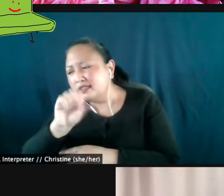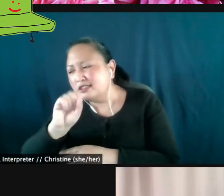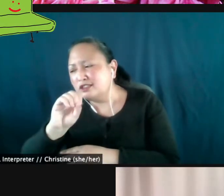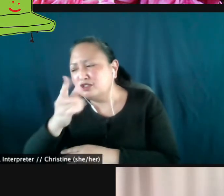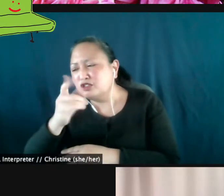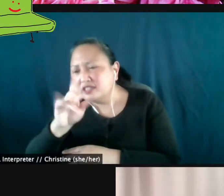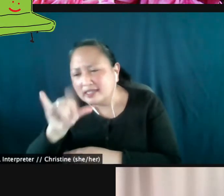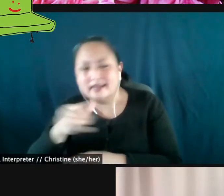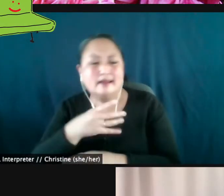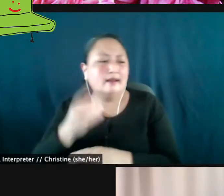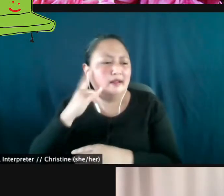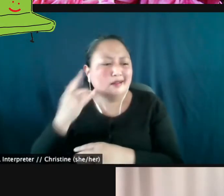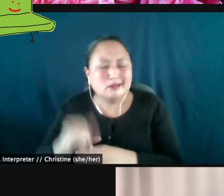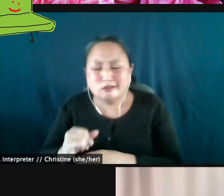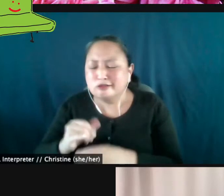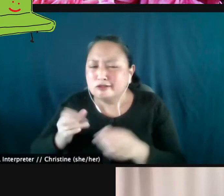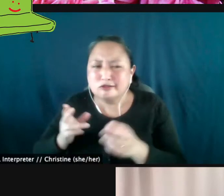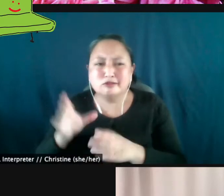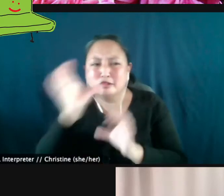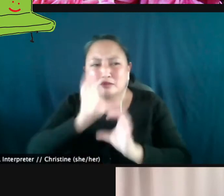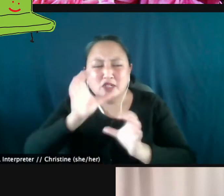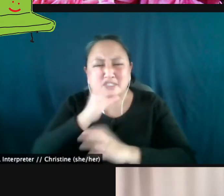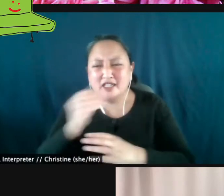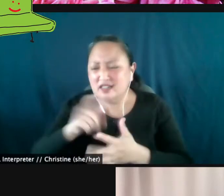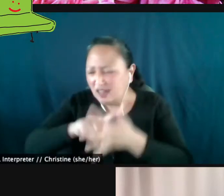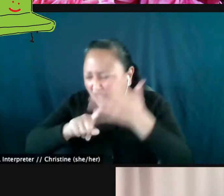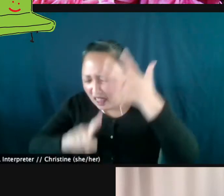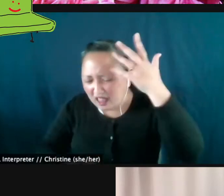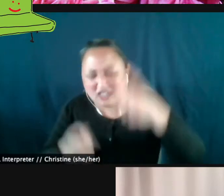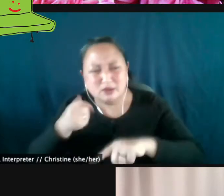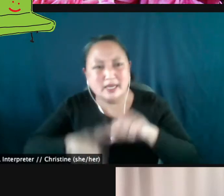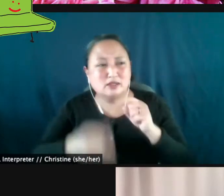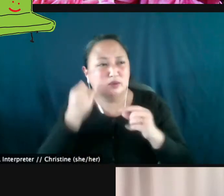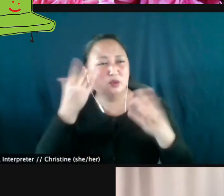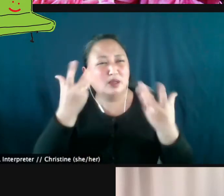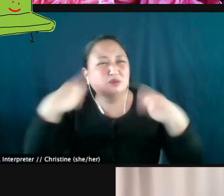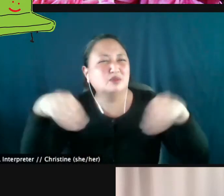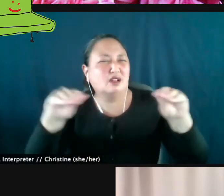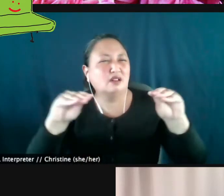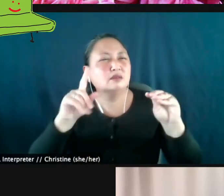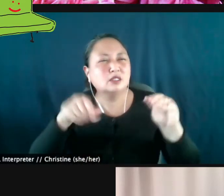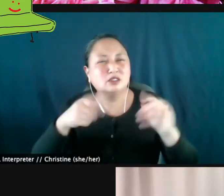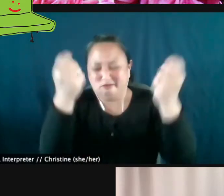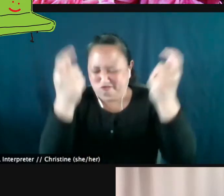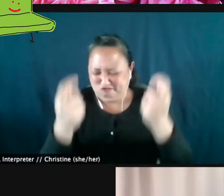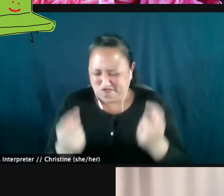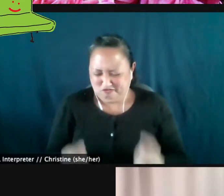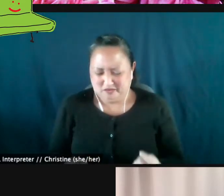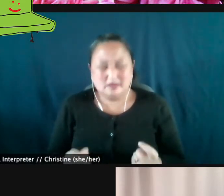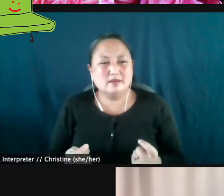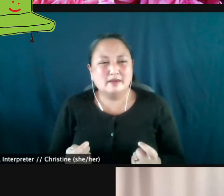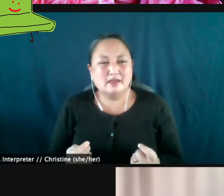rush and magical realism in one book. So if you want to sell it, you need to like rip out parts of it.